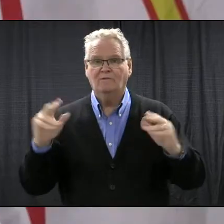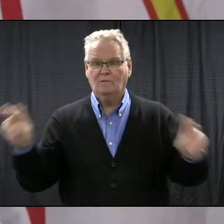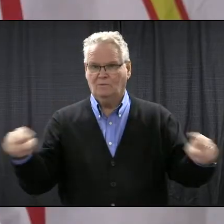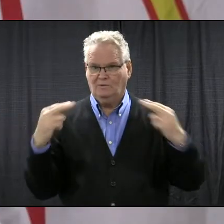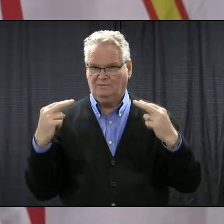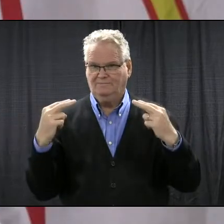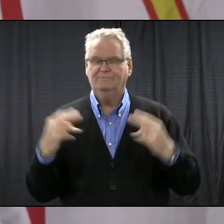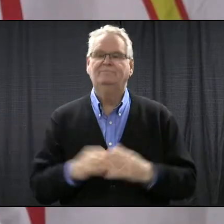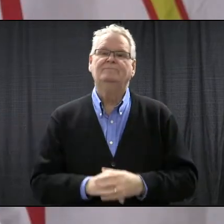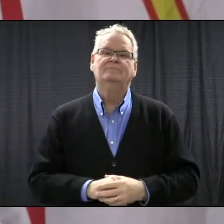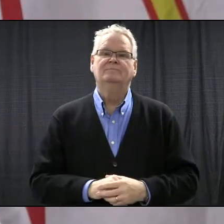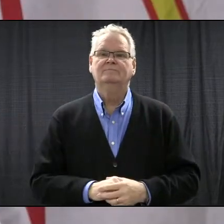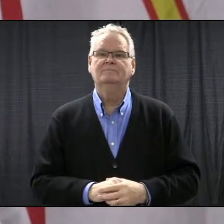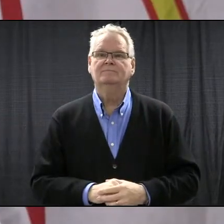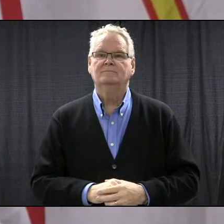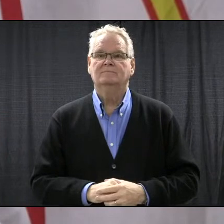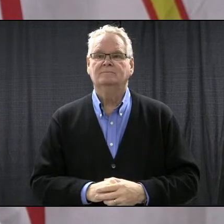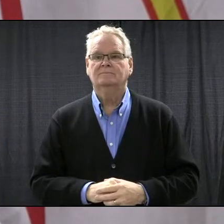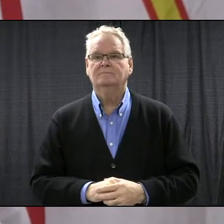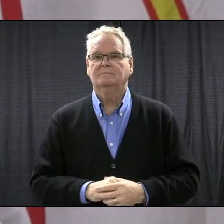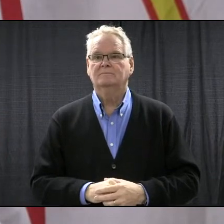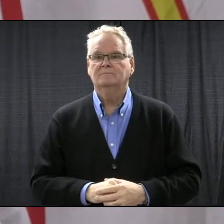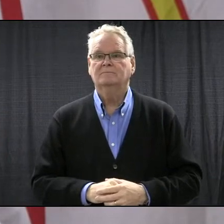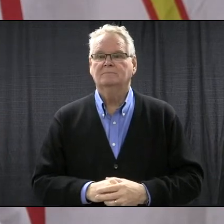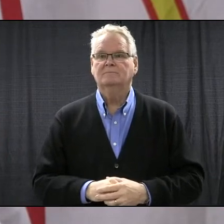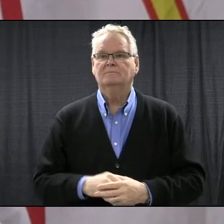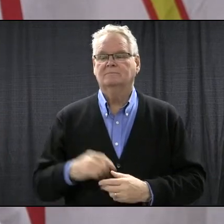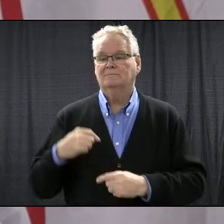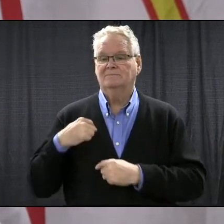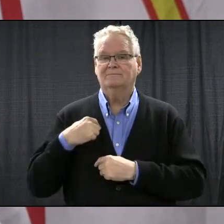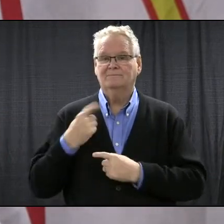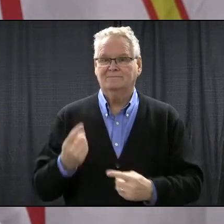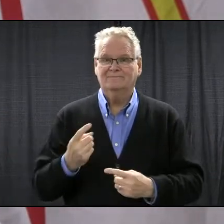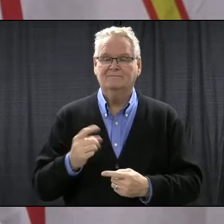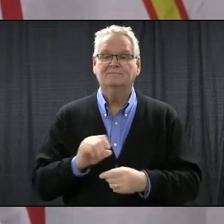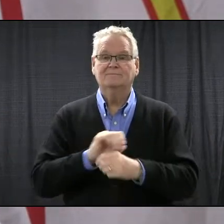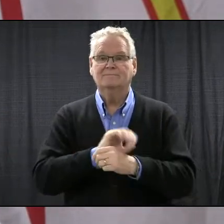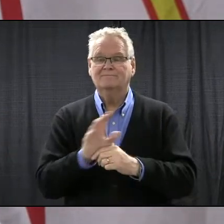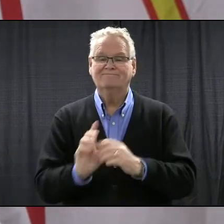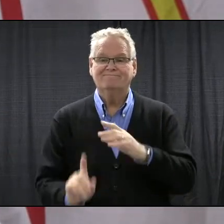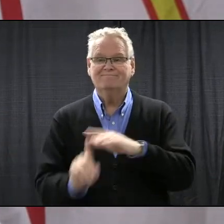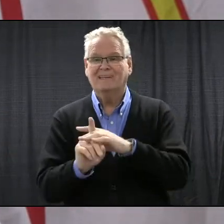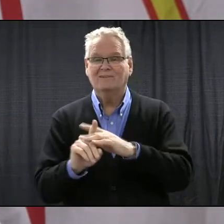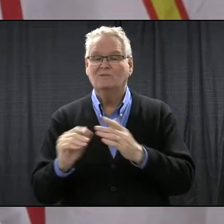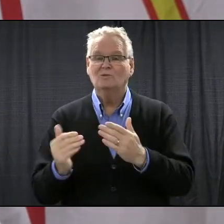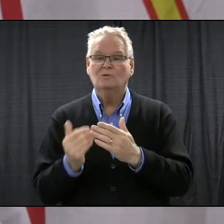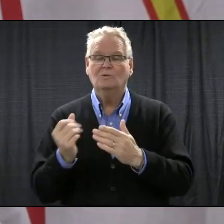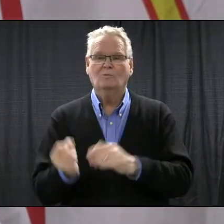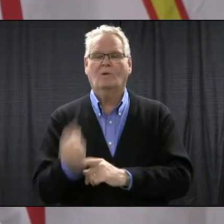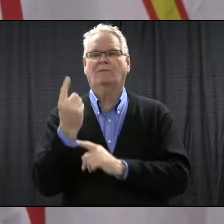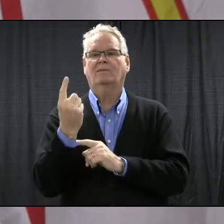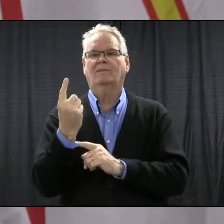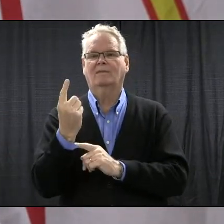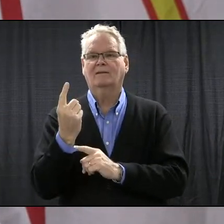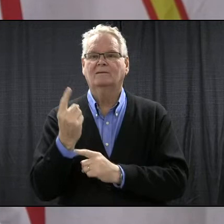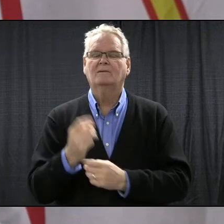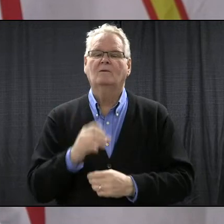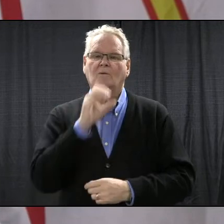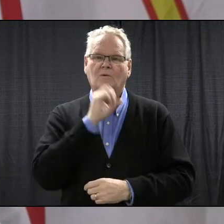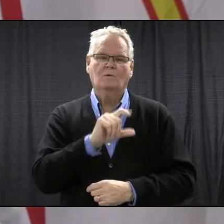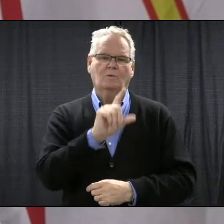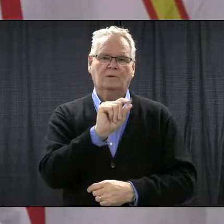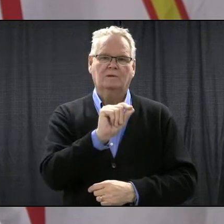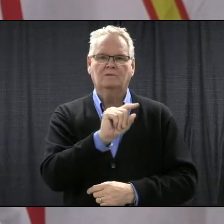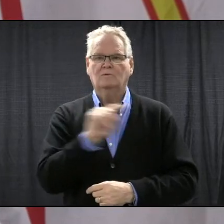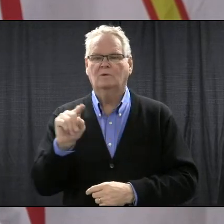Since media advisory yesterday, we have one new confirmed case of COVID-19 in our province. The individual is between the age of 20 and 39,